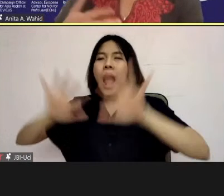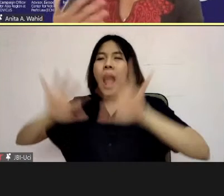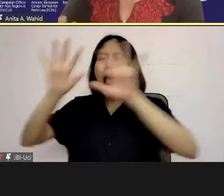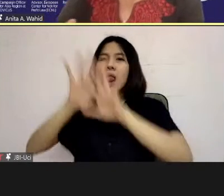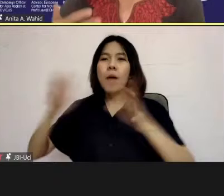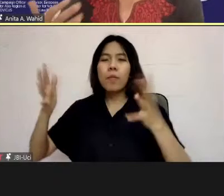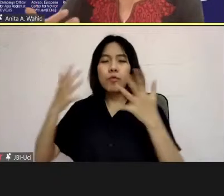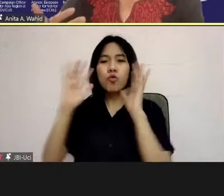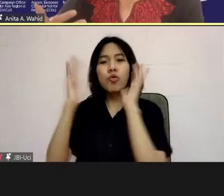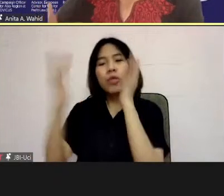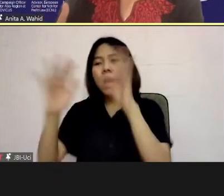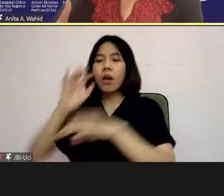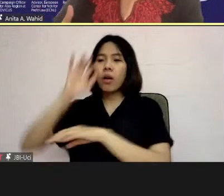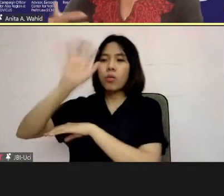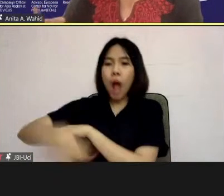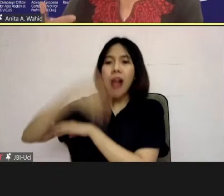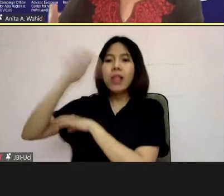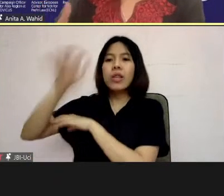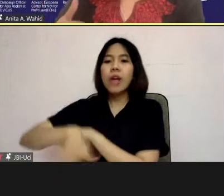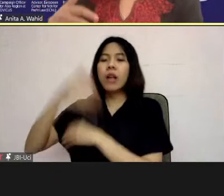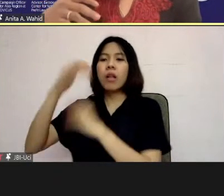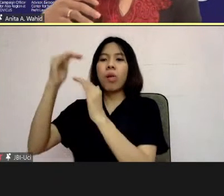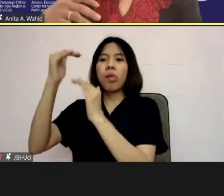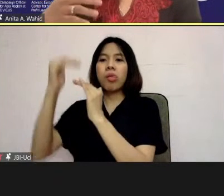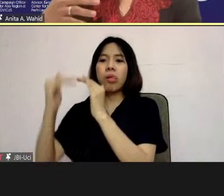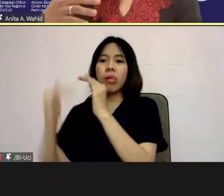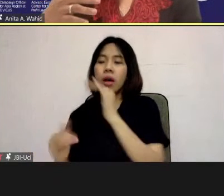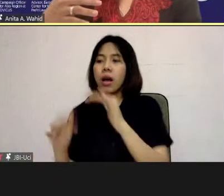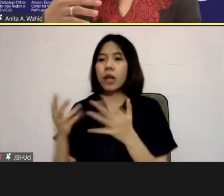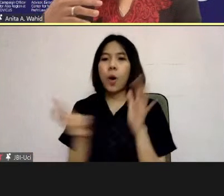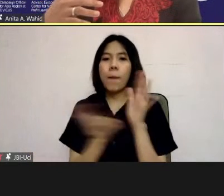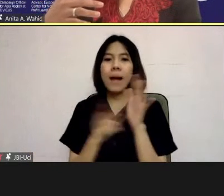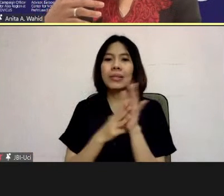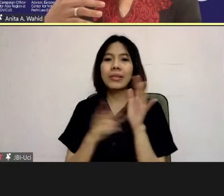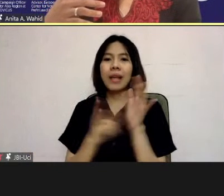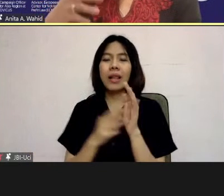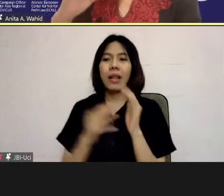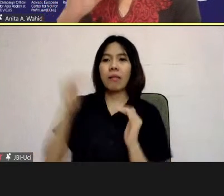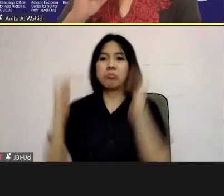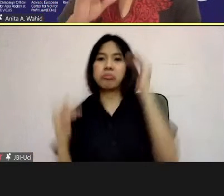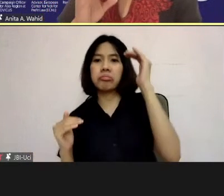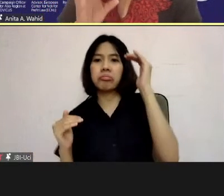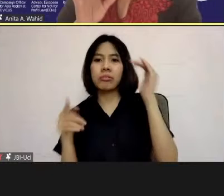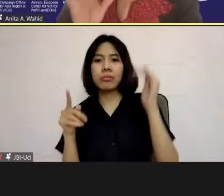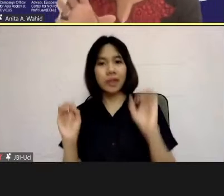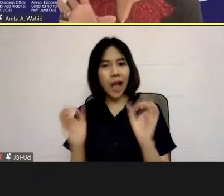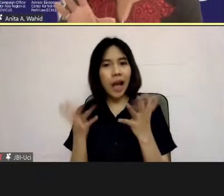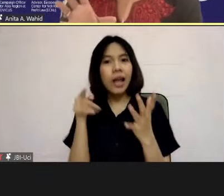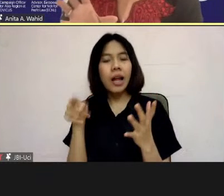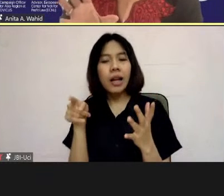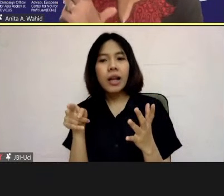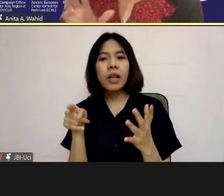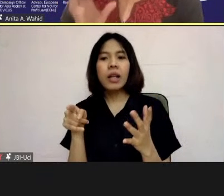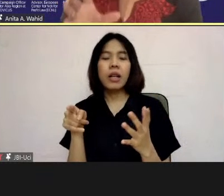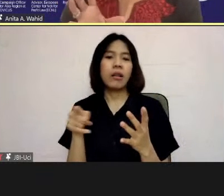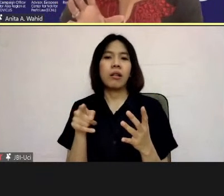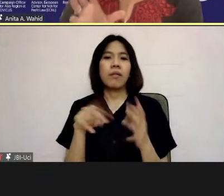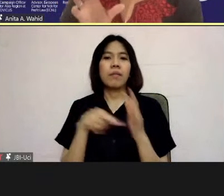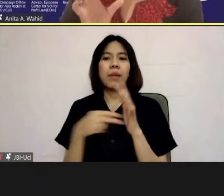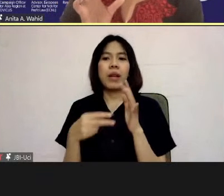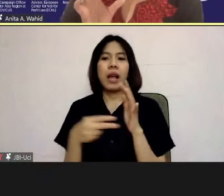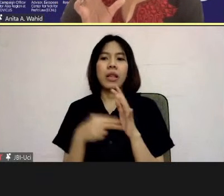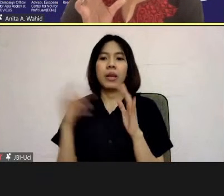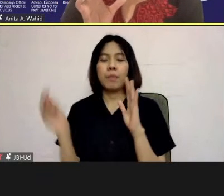natural biodiversity and resources, and then there's some social economic gaps happening in real in Papua.